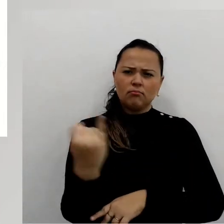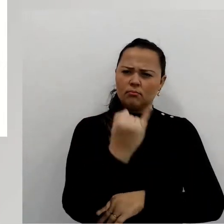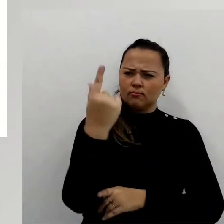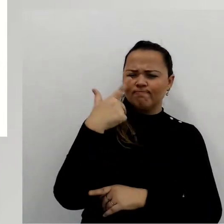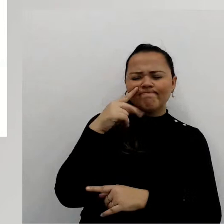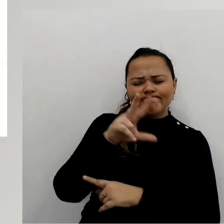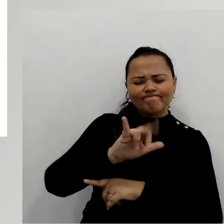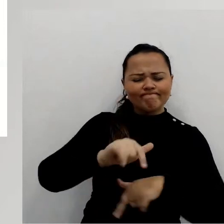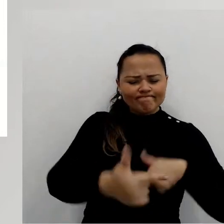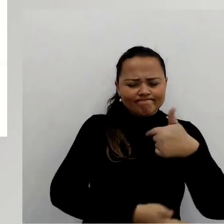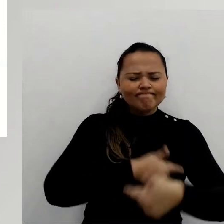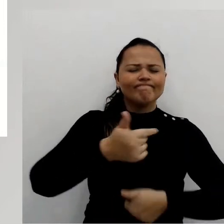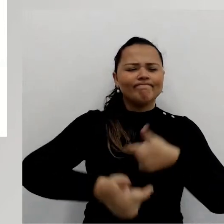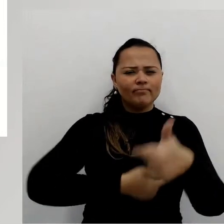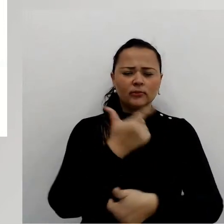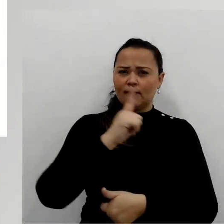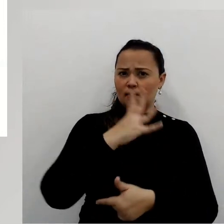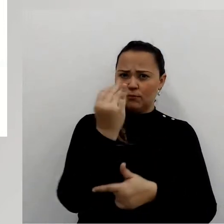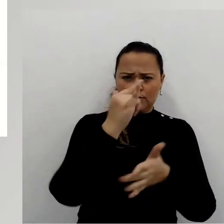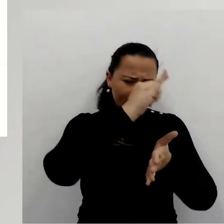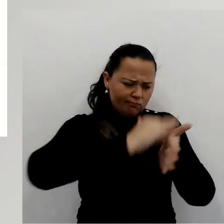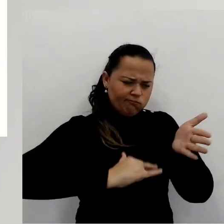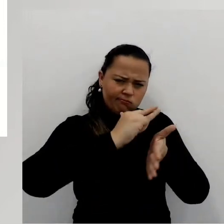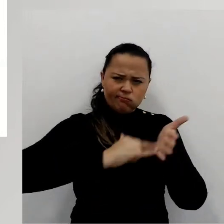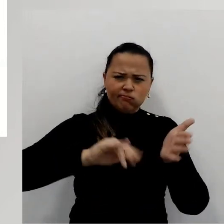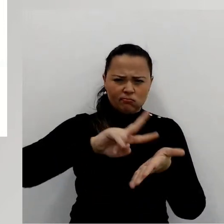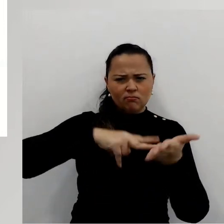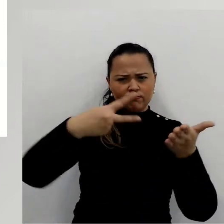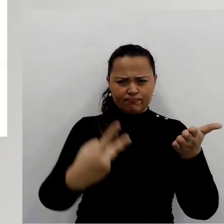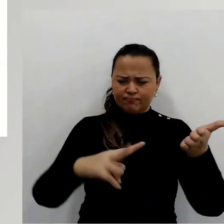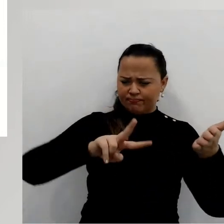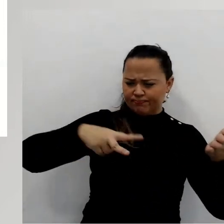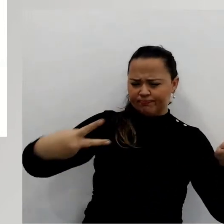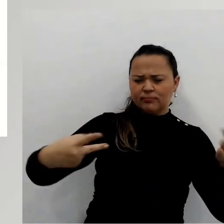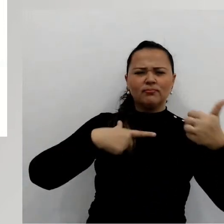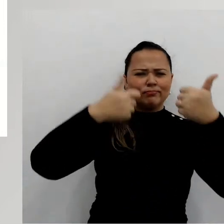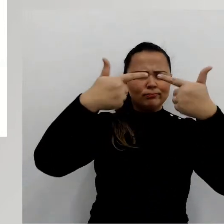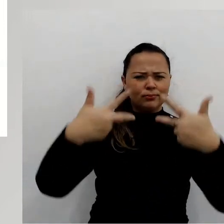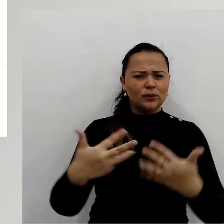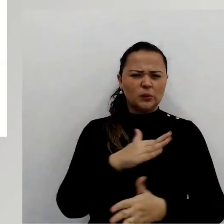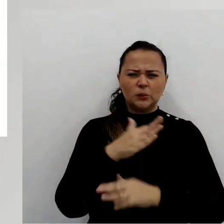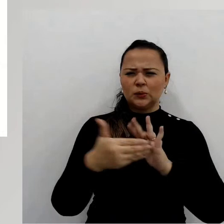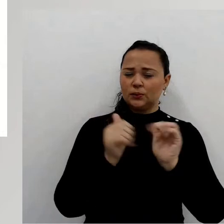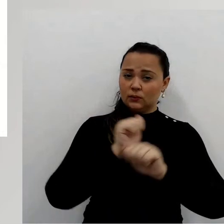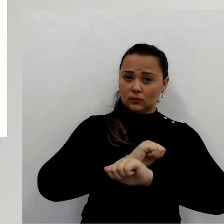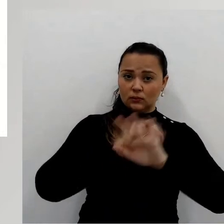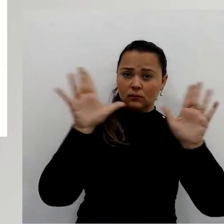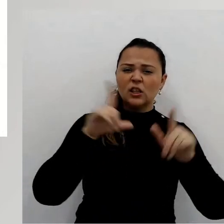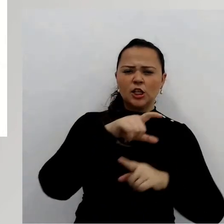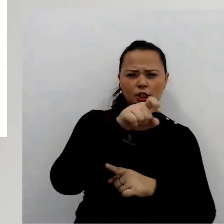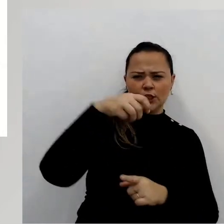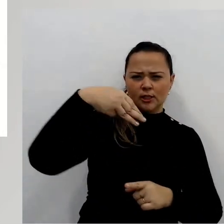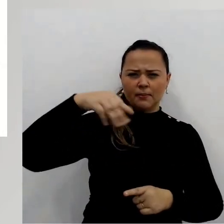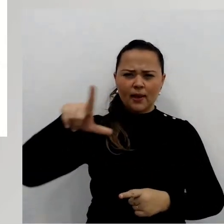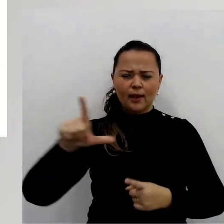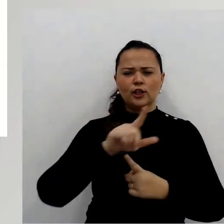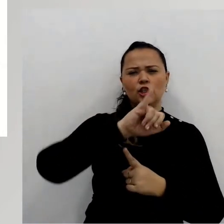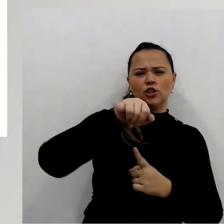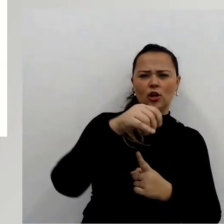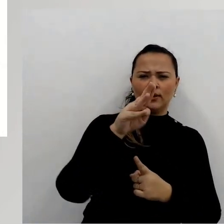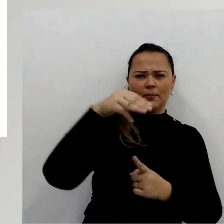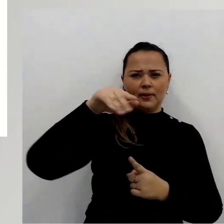find some great information there. But there's XML, JDF, and JMF. And then there are what they call APIs,